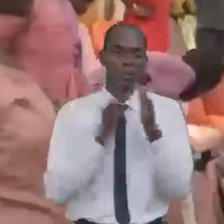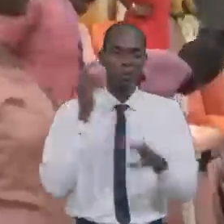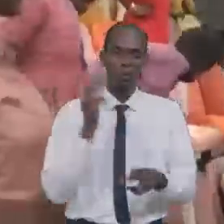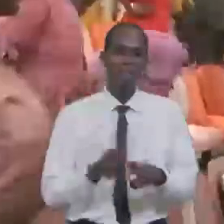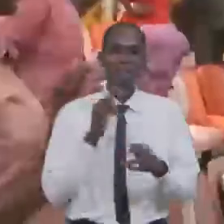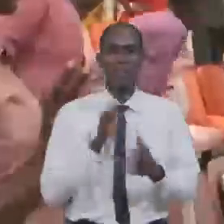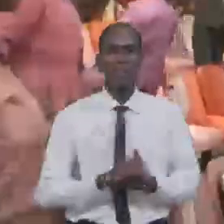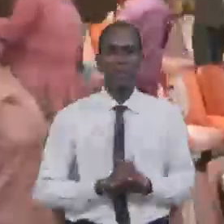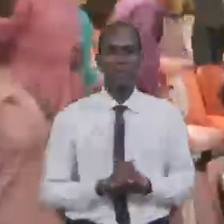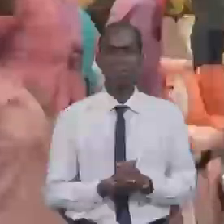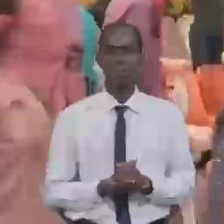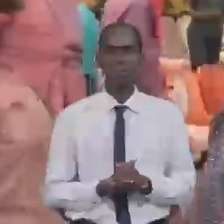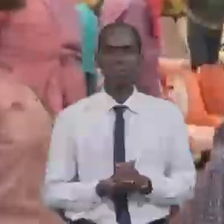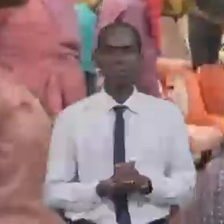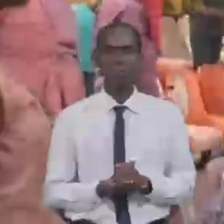name.